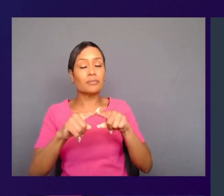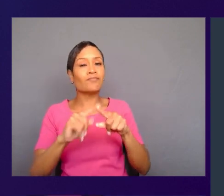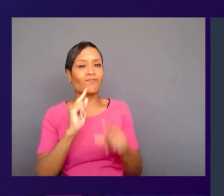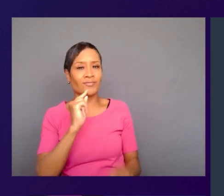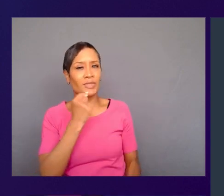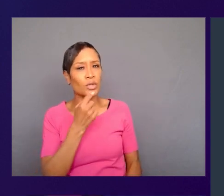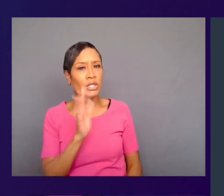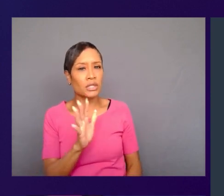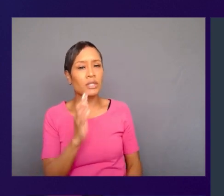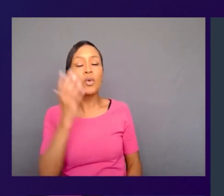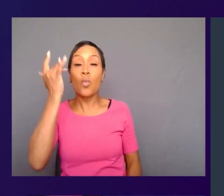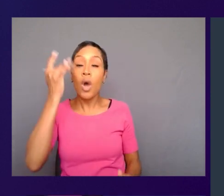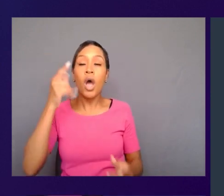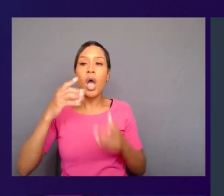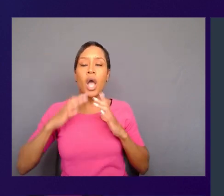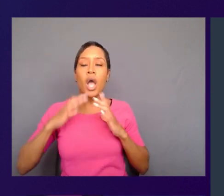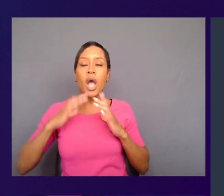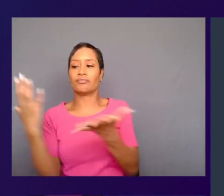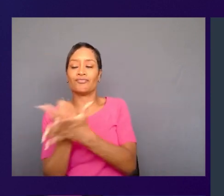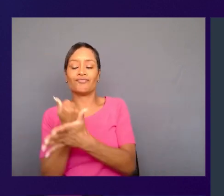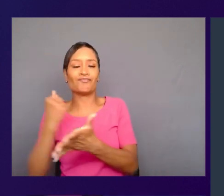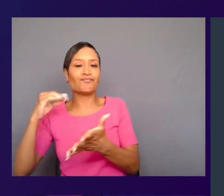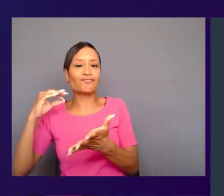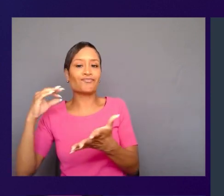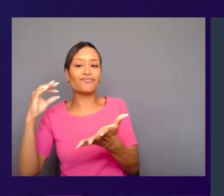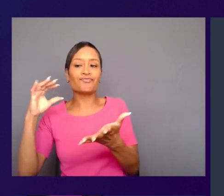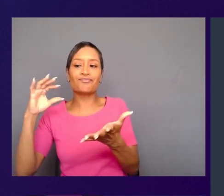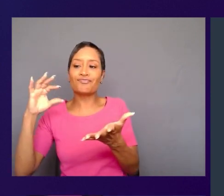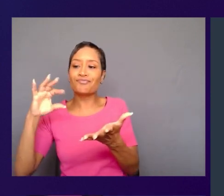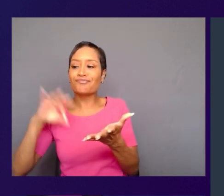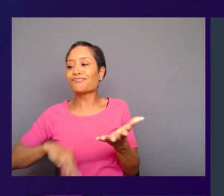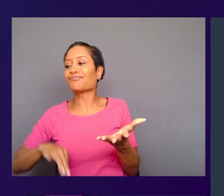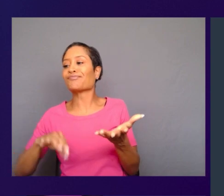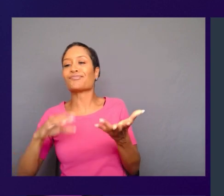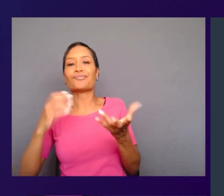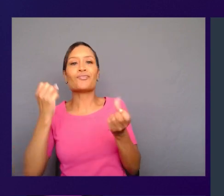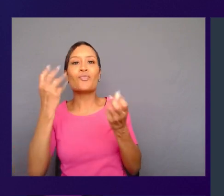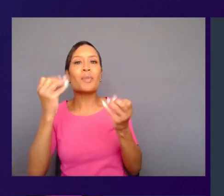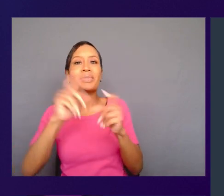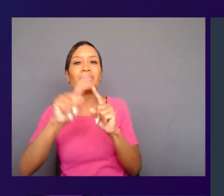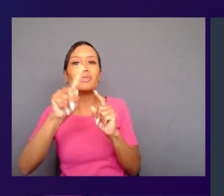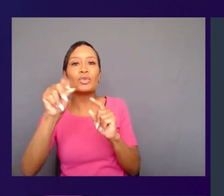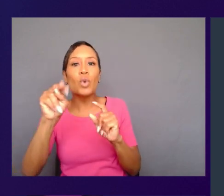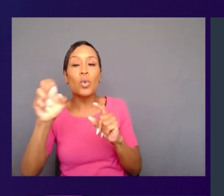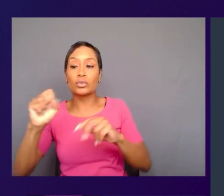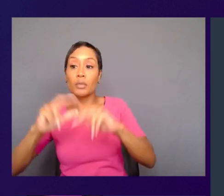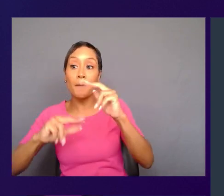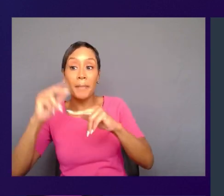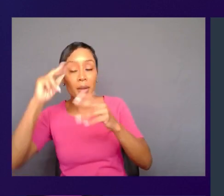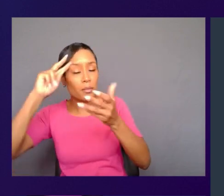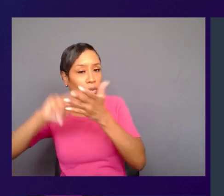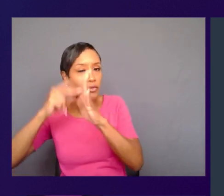our customers to take advantage of the multiple zones as they're building for resilience.